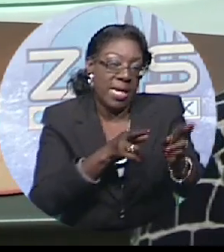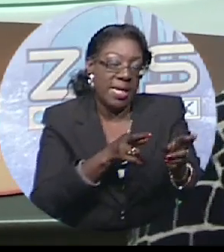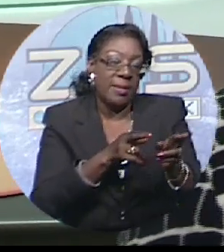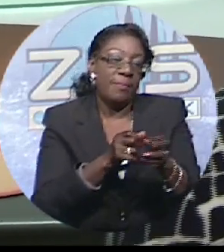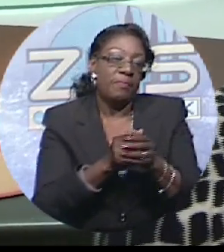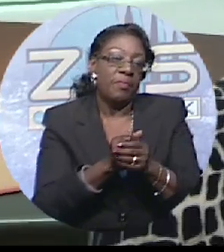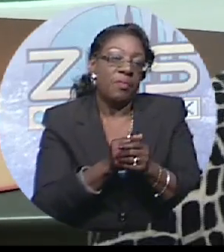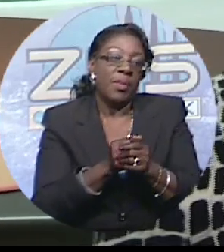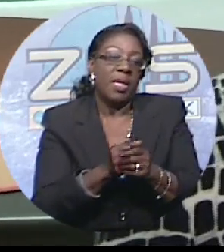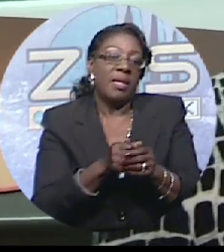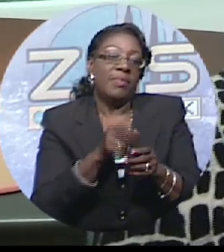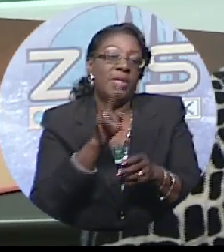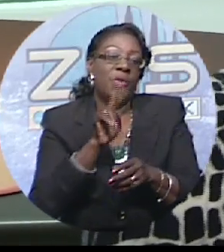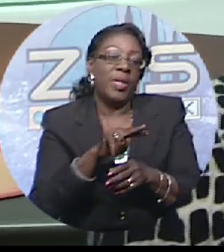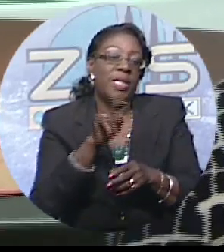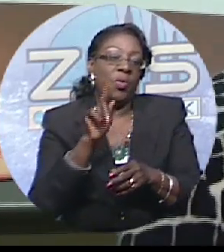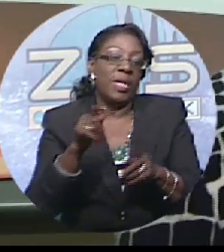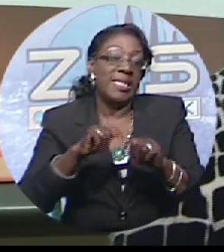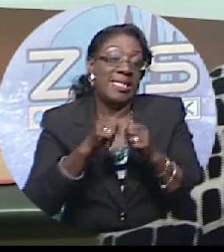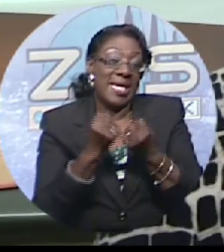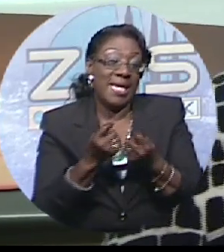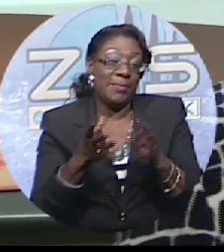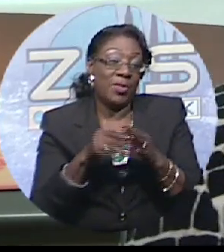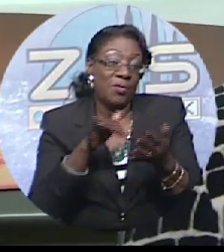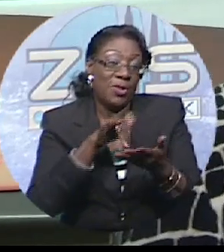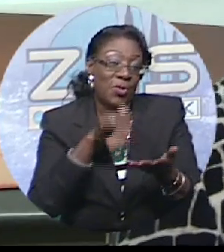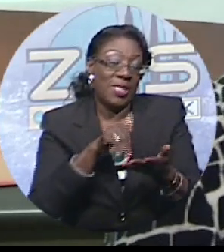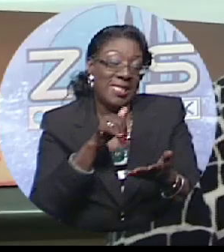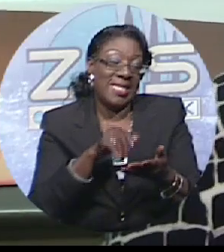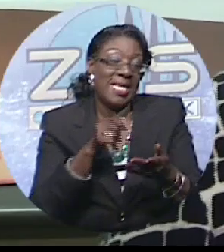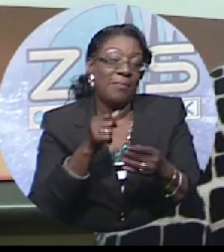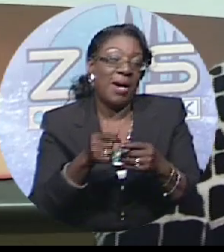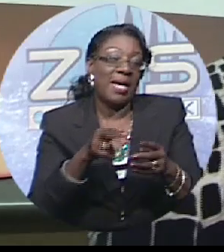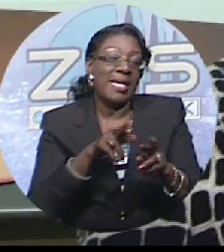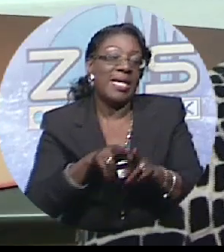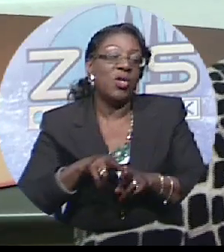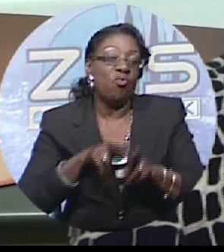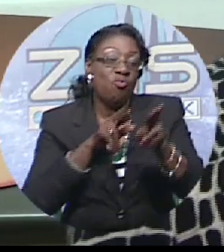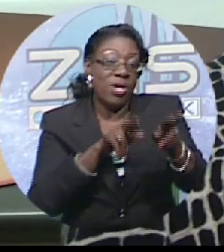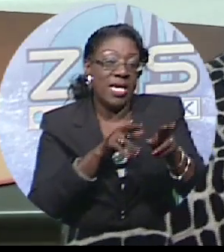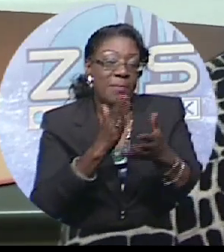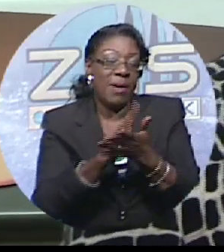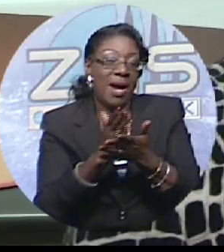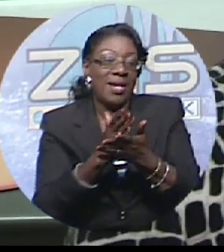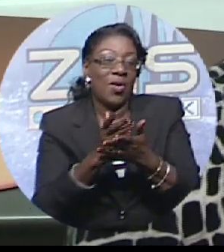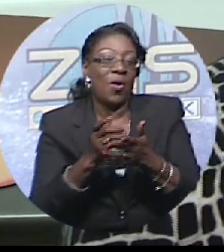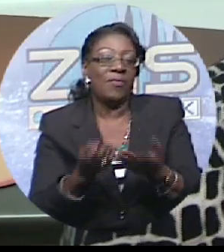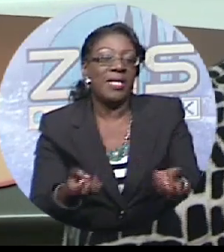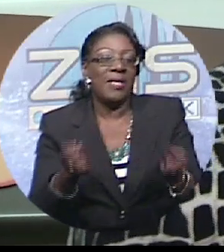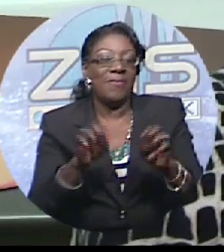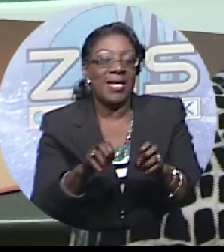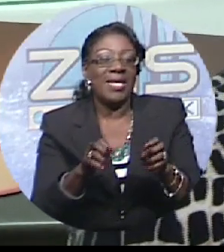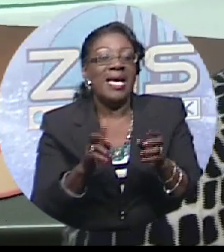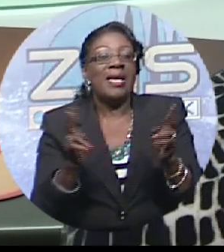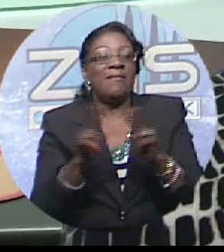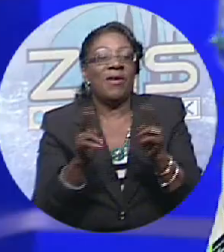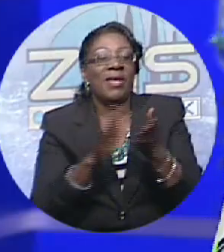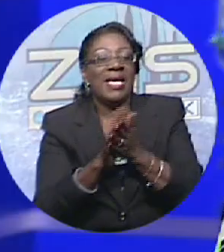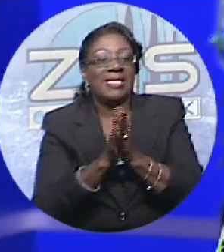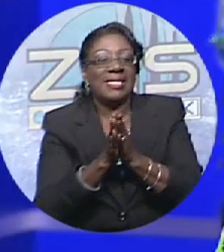And we will see 21 teams of students participating in the relay component of the event. So very exciting for us.